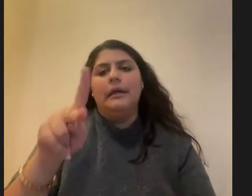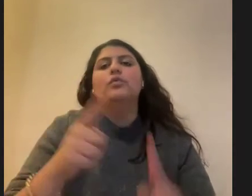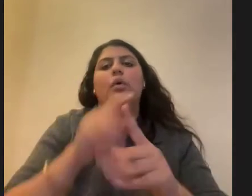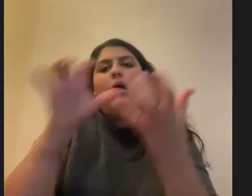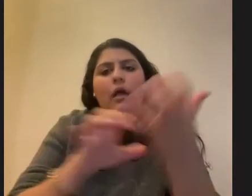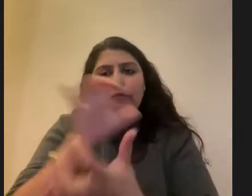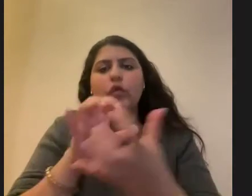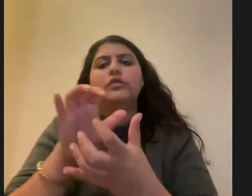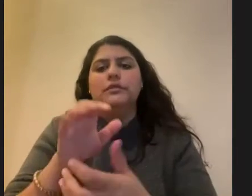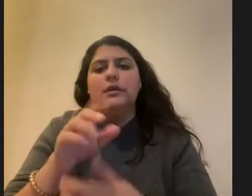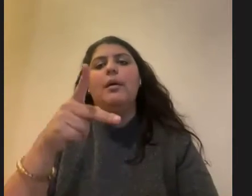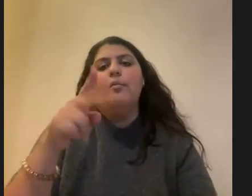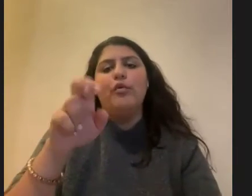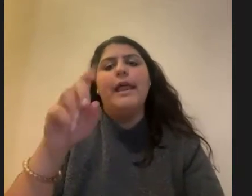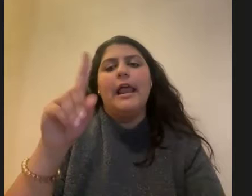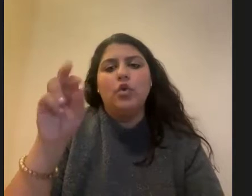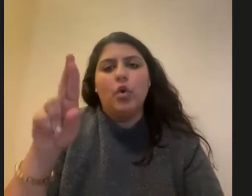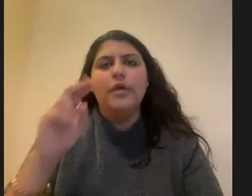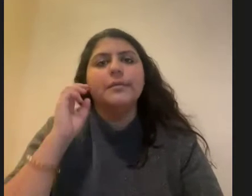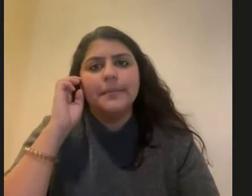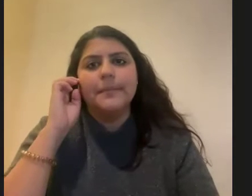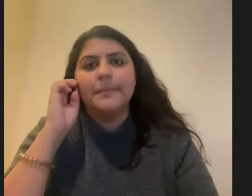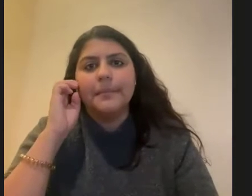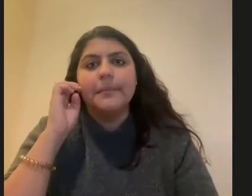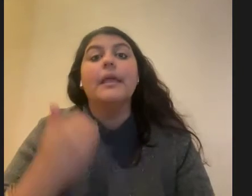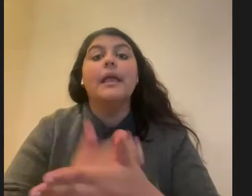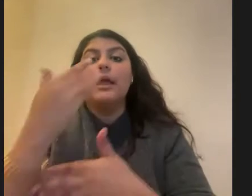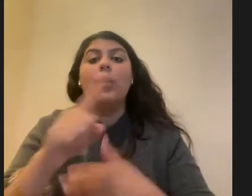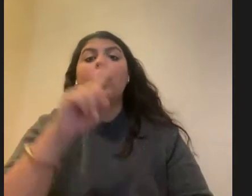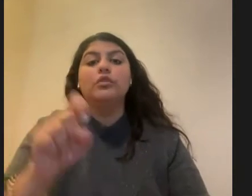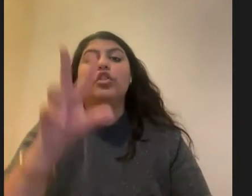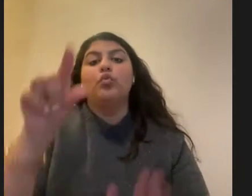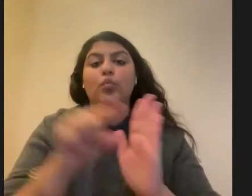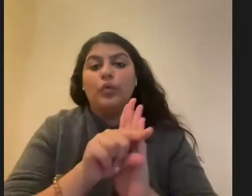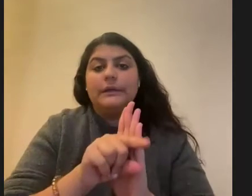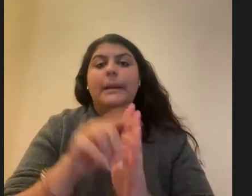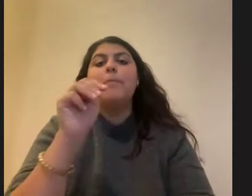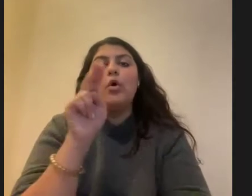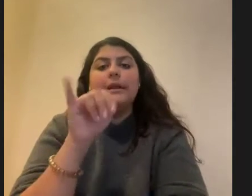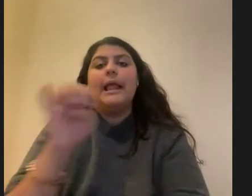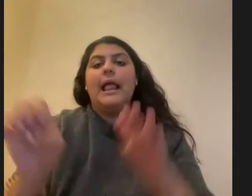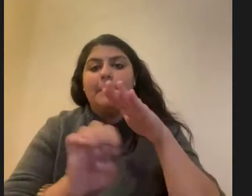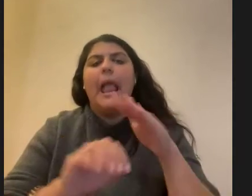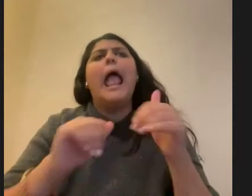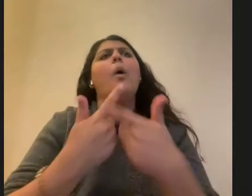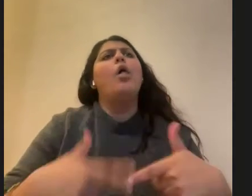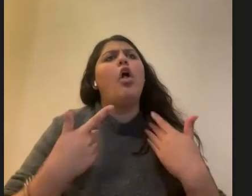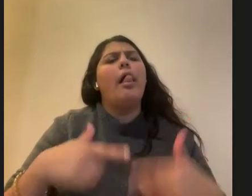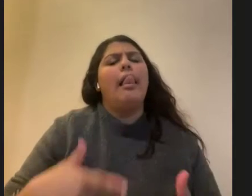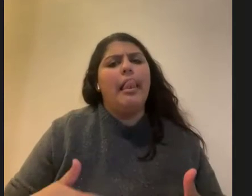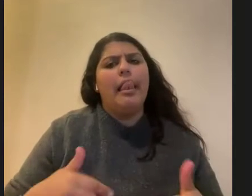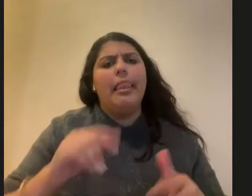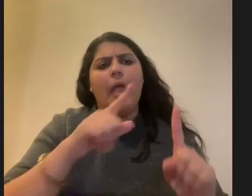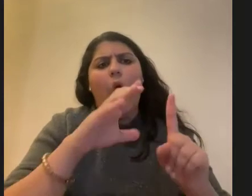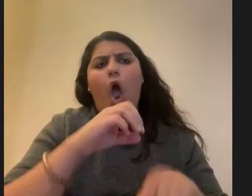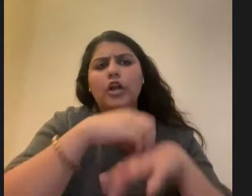predators. Yes, excellent. The next question is from 3rd grade, Moni Elementary. How long do octopuses live? And how long